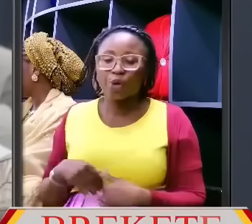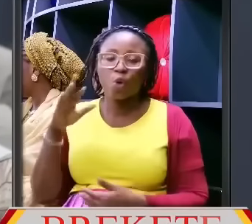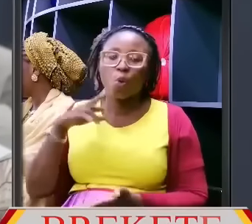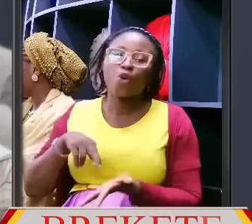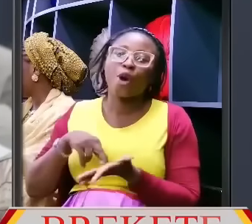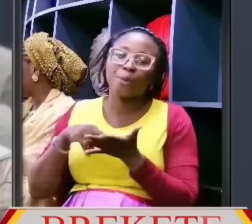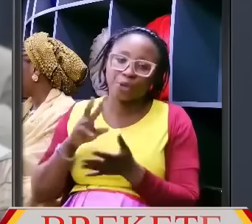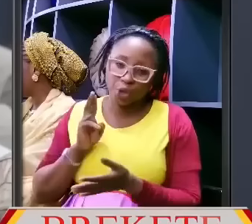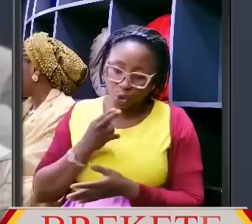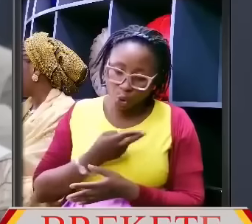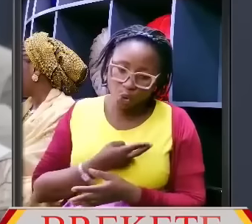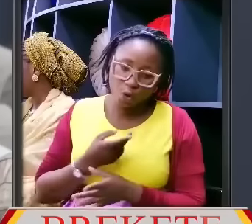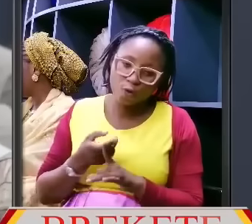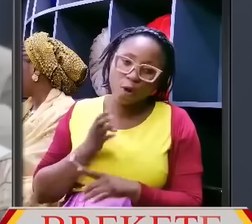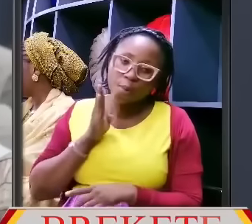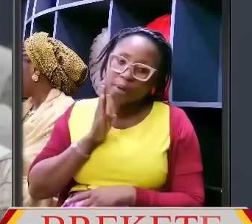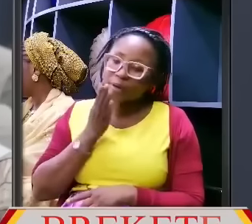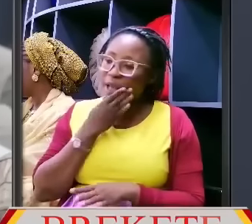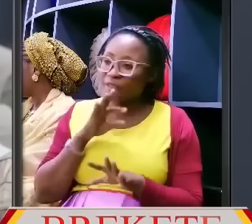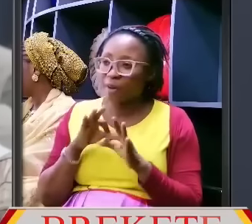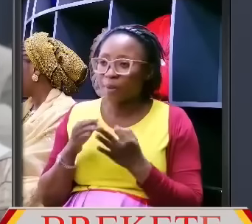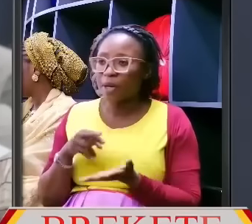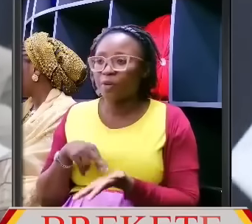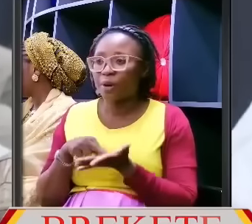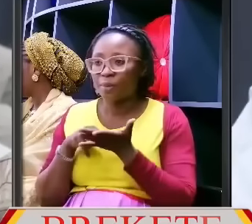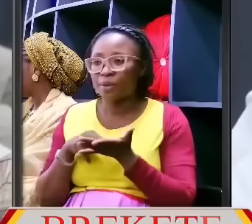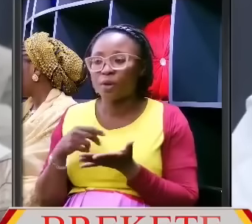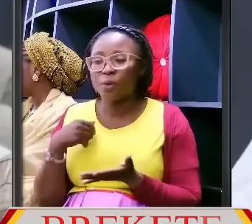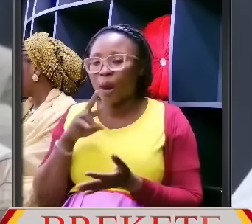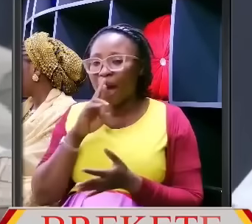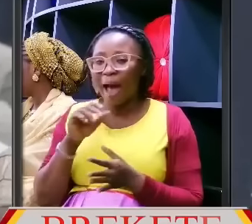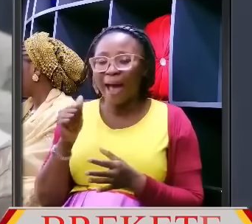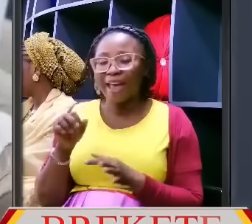or some people go from Brekete Family go represent. We are a family.